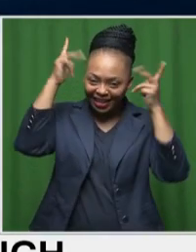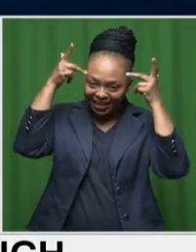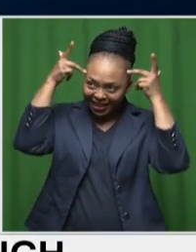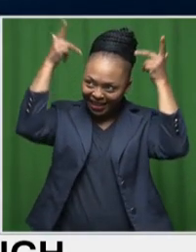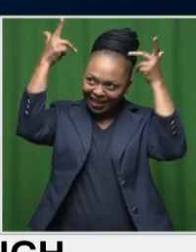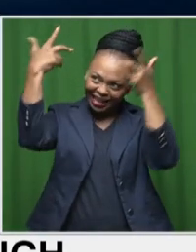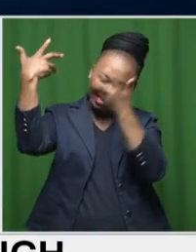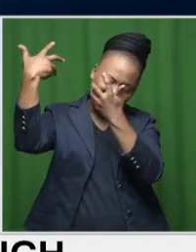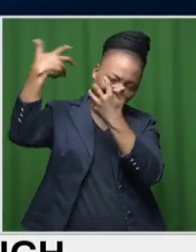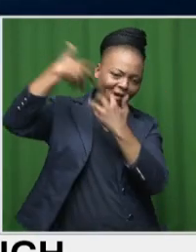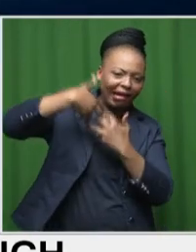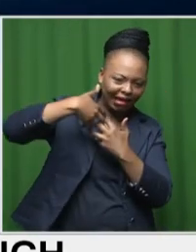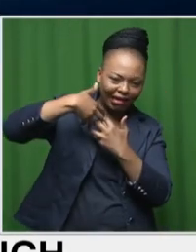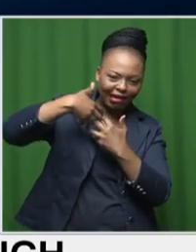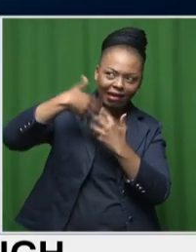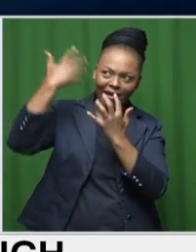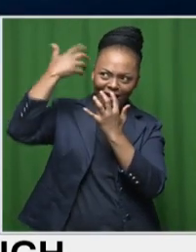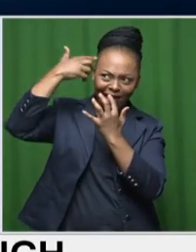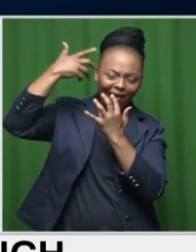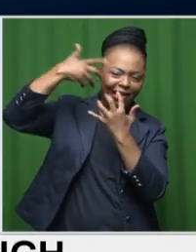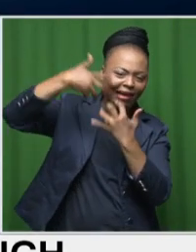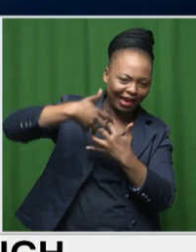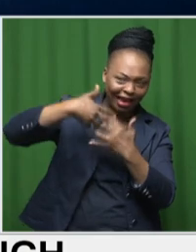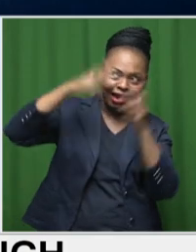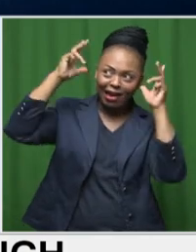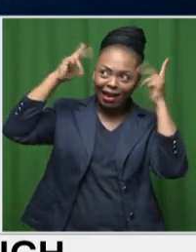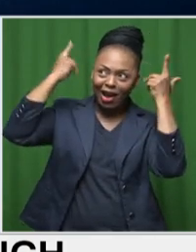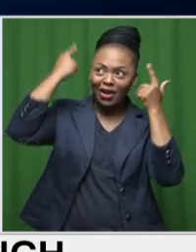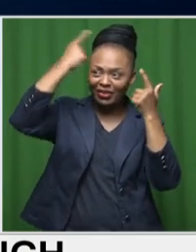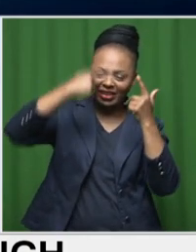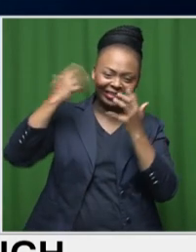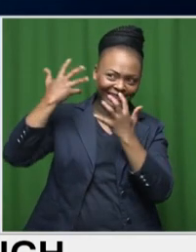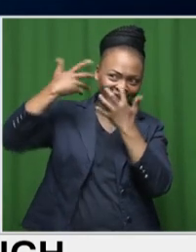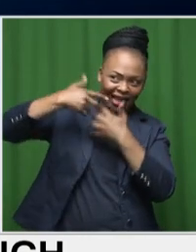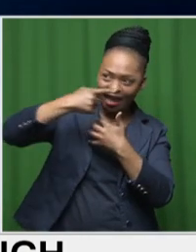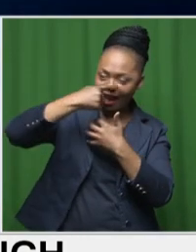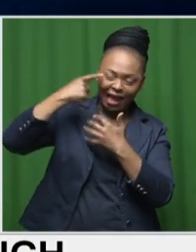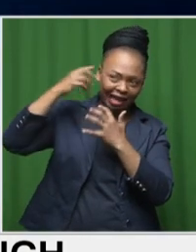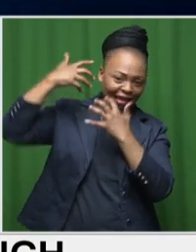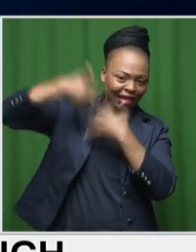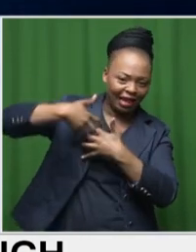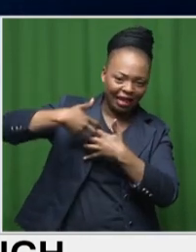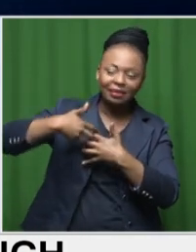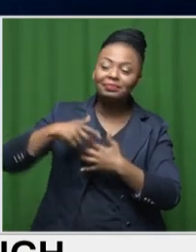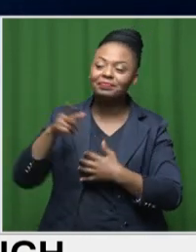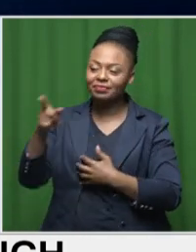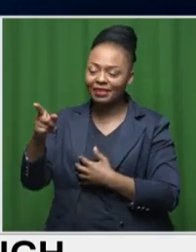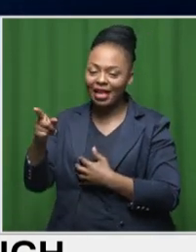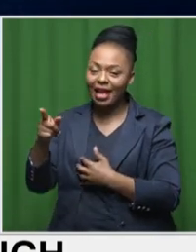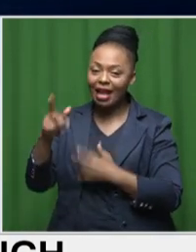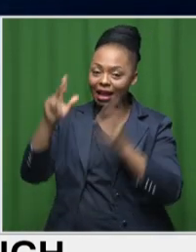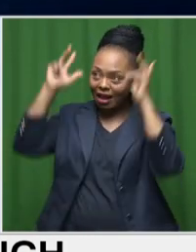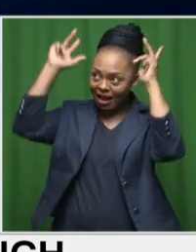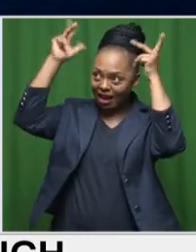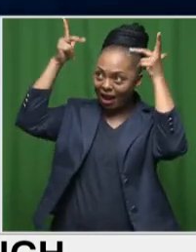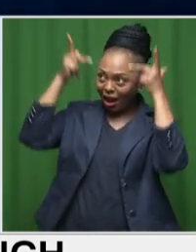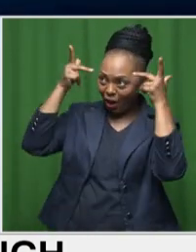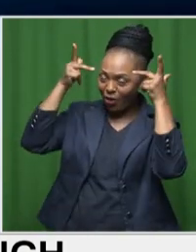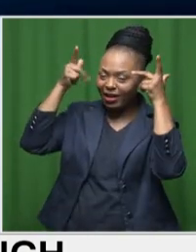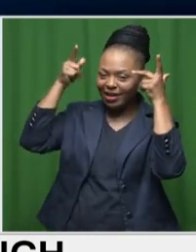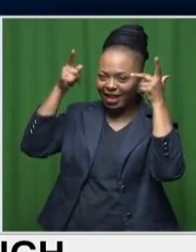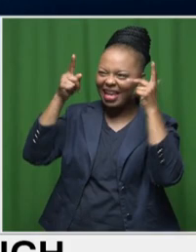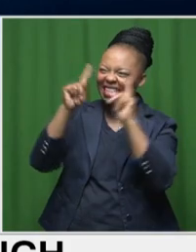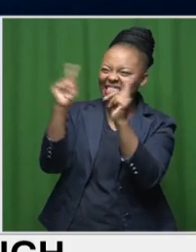a picture. But, you know, yes, Julia? It was made specially, this crown. When it was